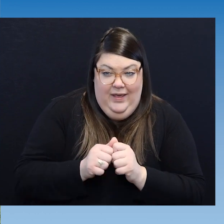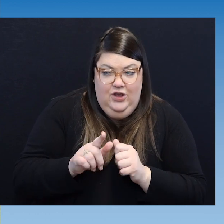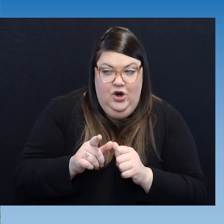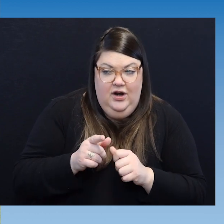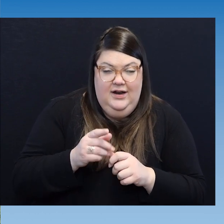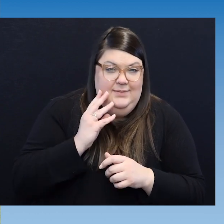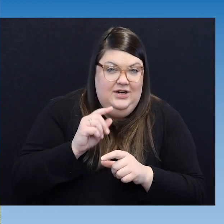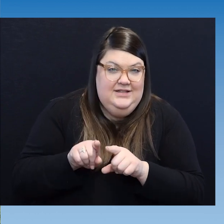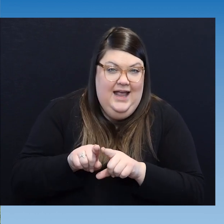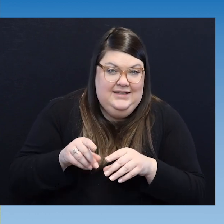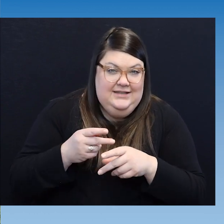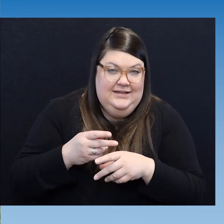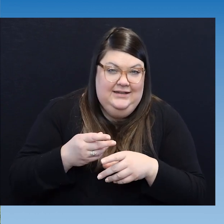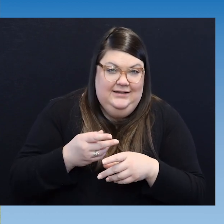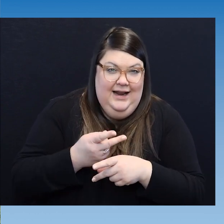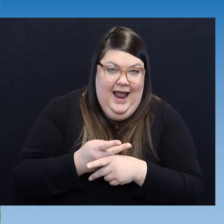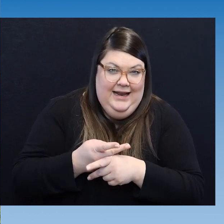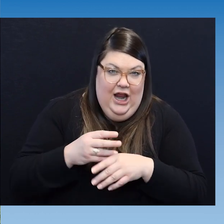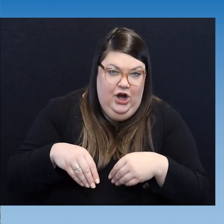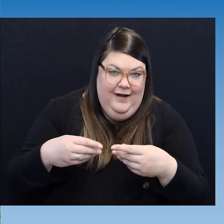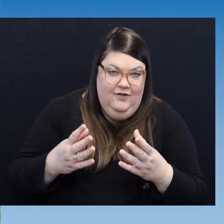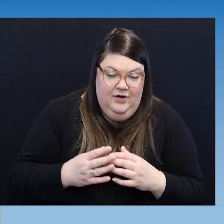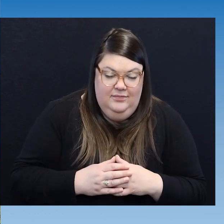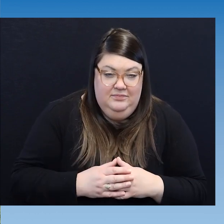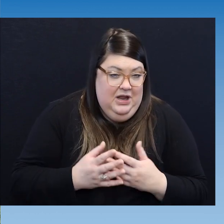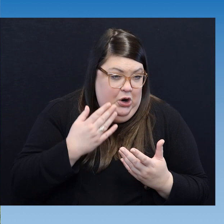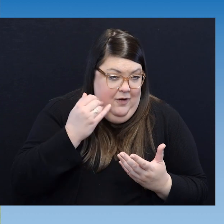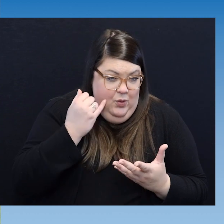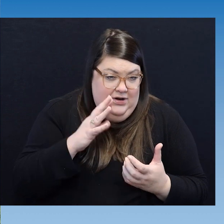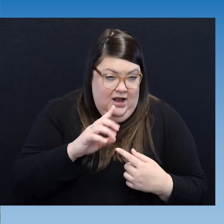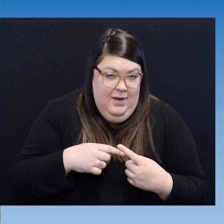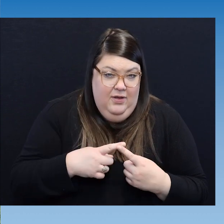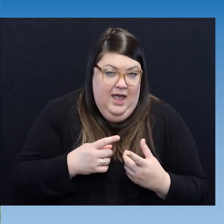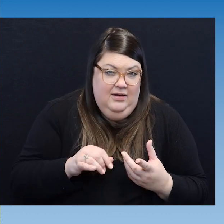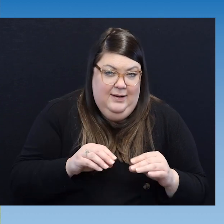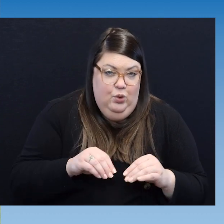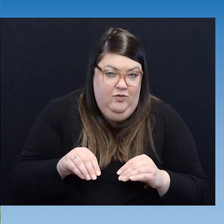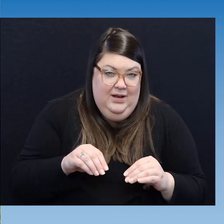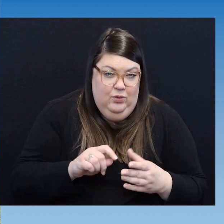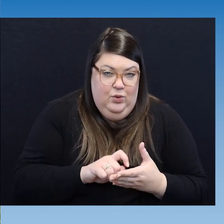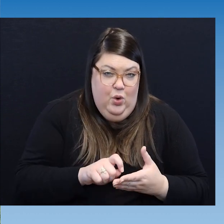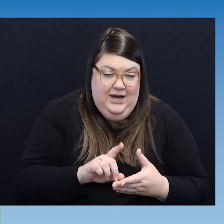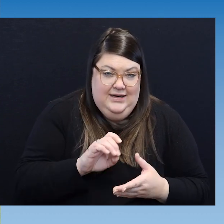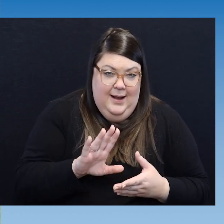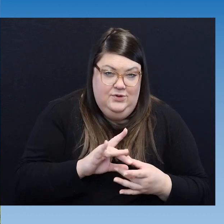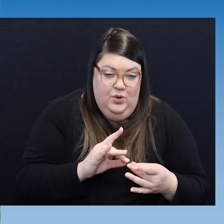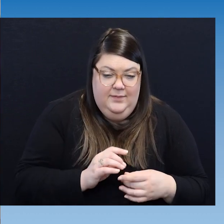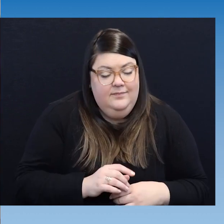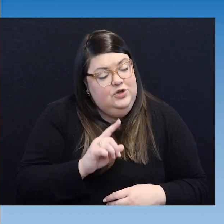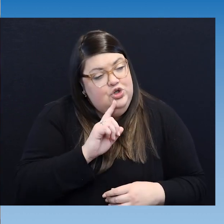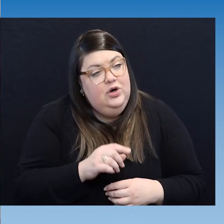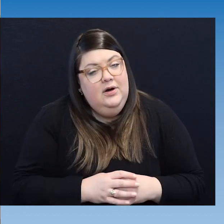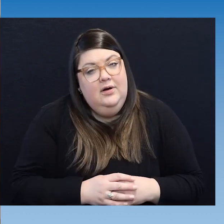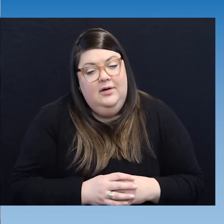since you're not a caregiver, but I don't know if there's a way you want to talk about movement and your experience with recording Deb's story.